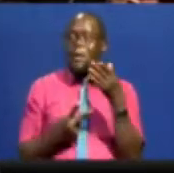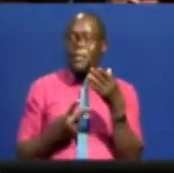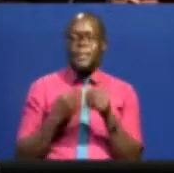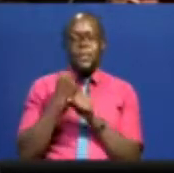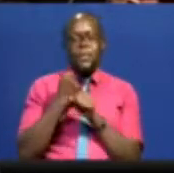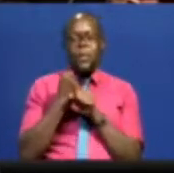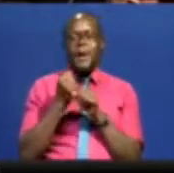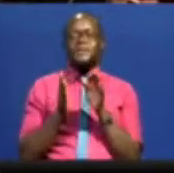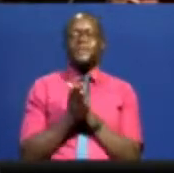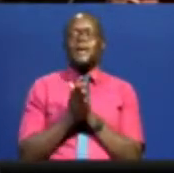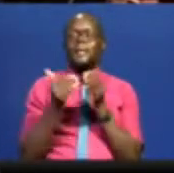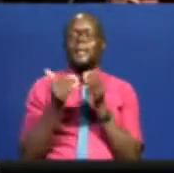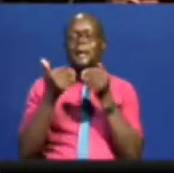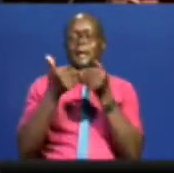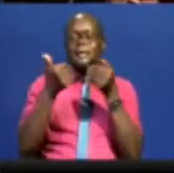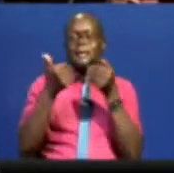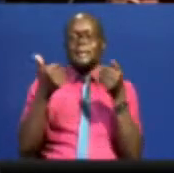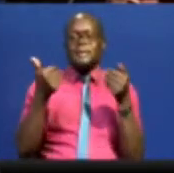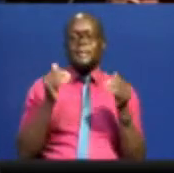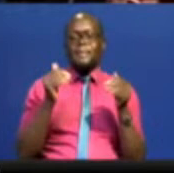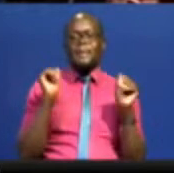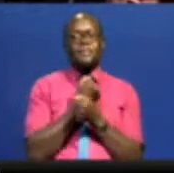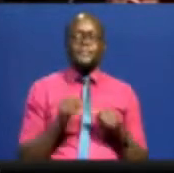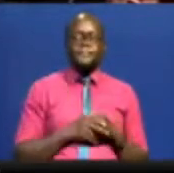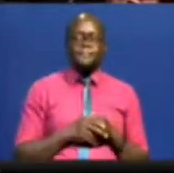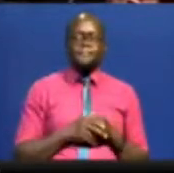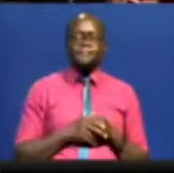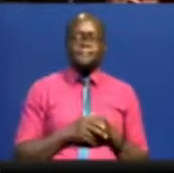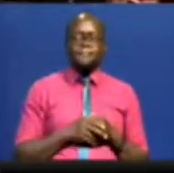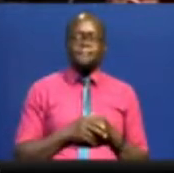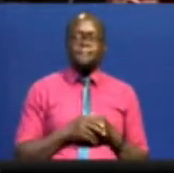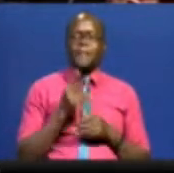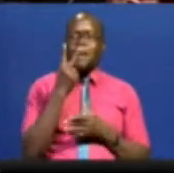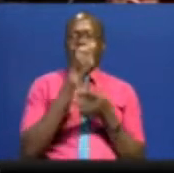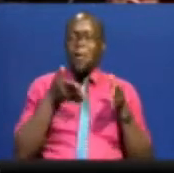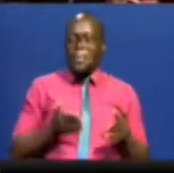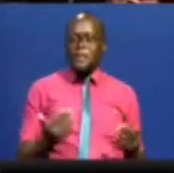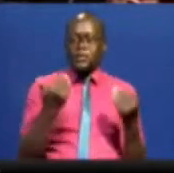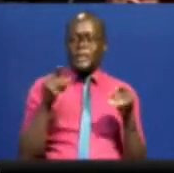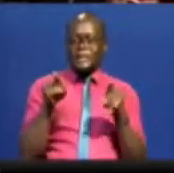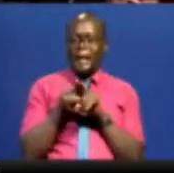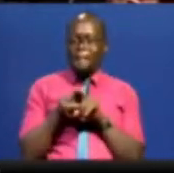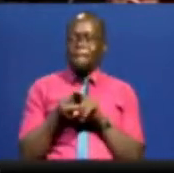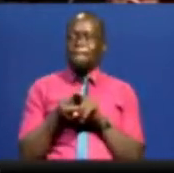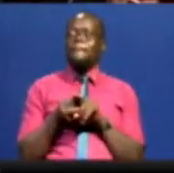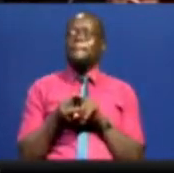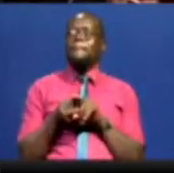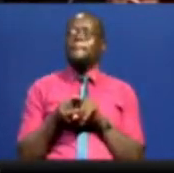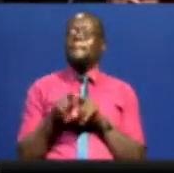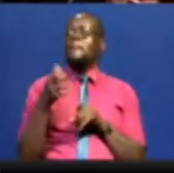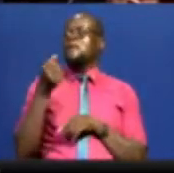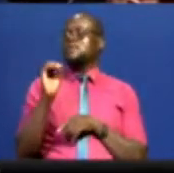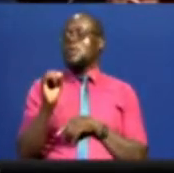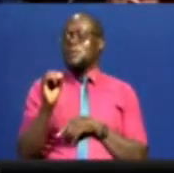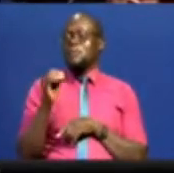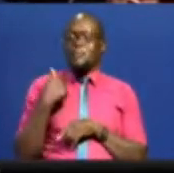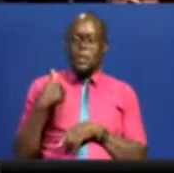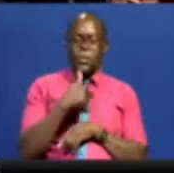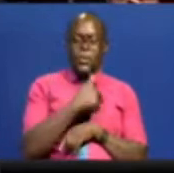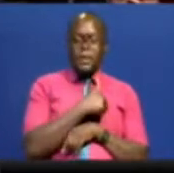hand. The two are like Siamese twins. Madam Speaker, therefore it behoves us as a